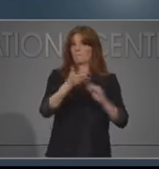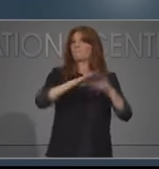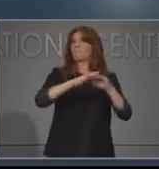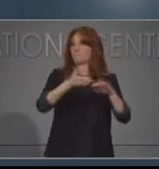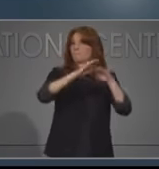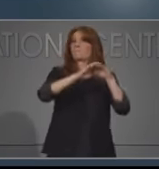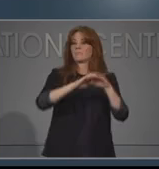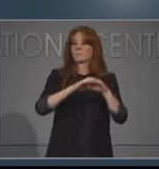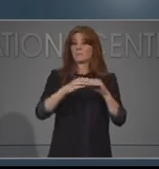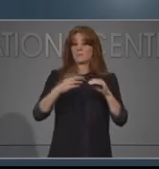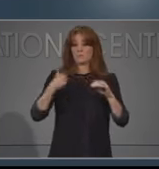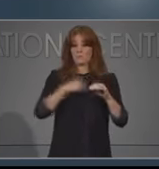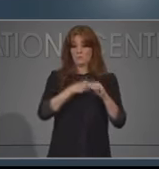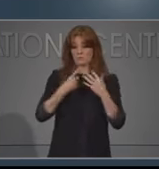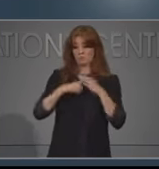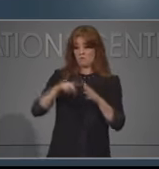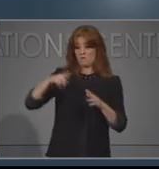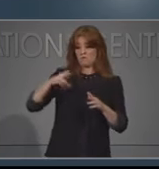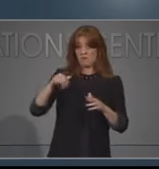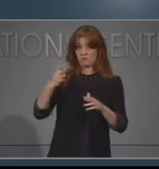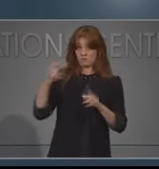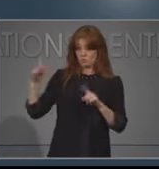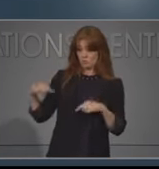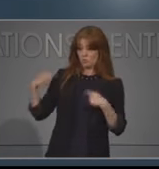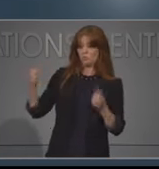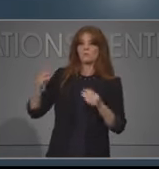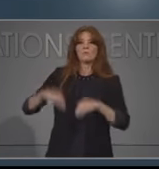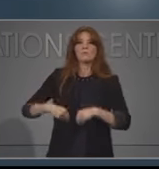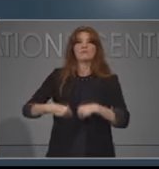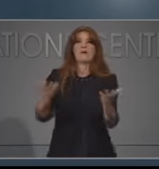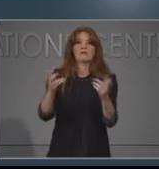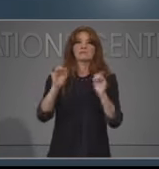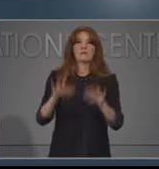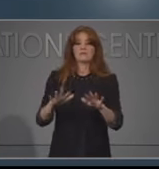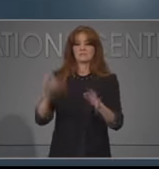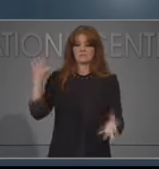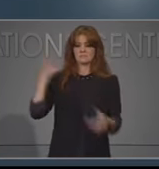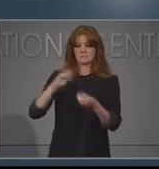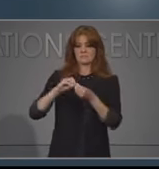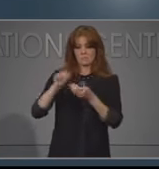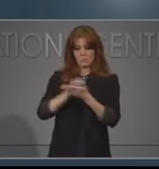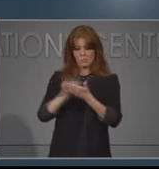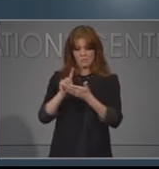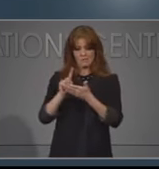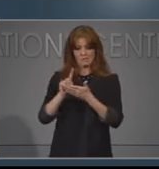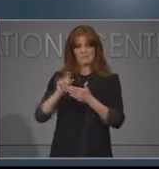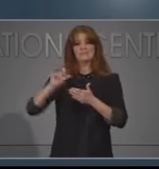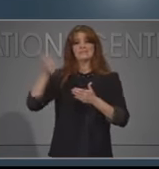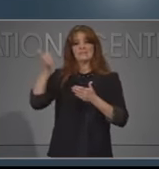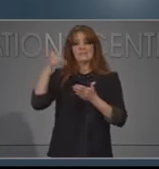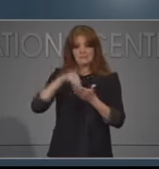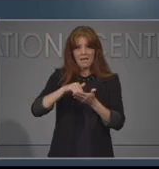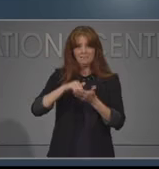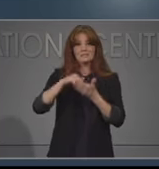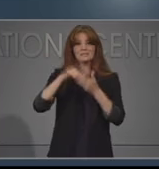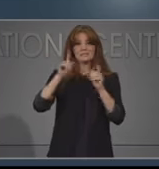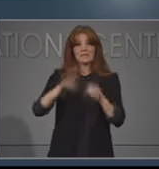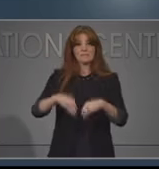entering phase 2, we continue to accelerate our testing, and this past week have averaged over 10,000 tests per